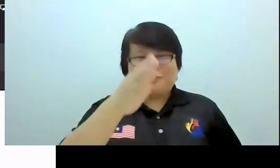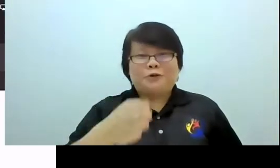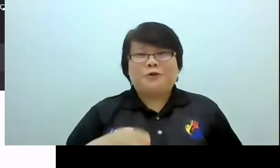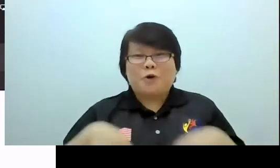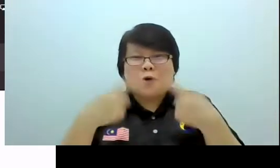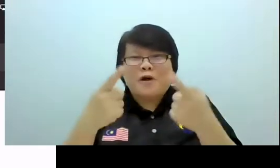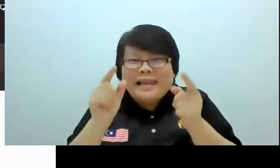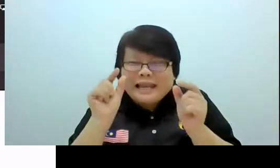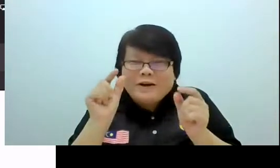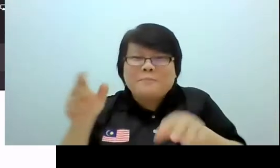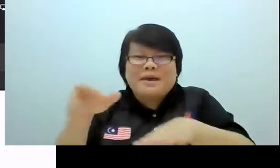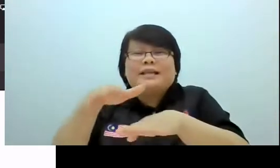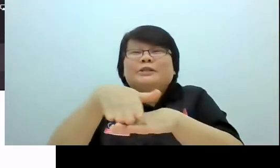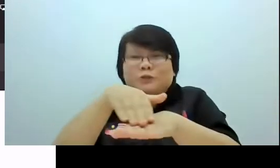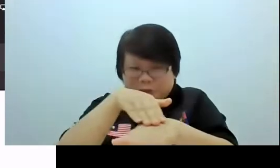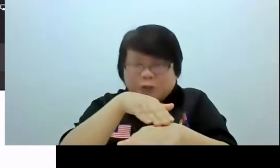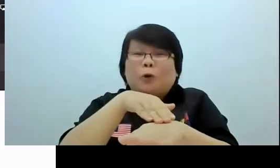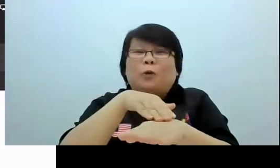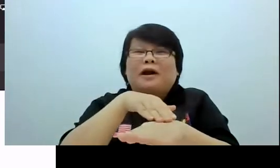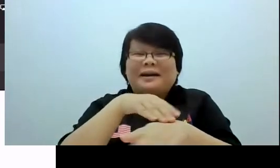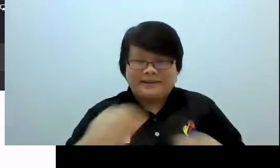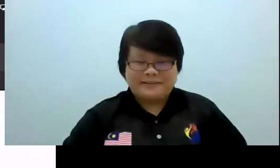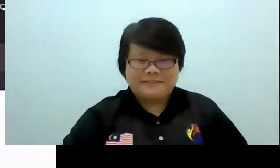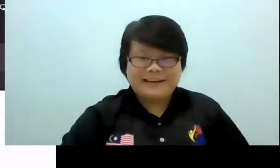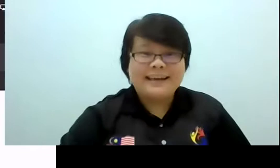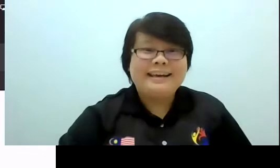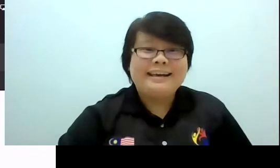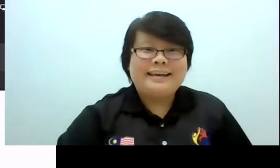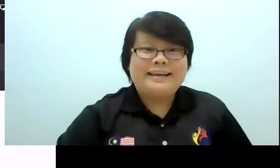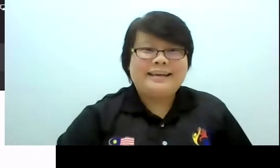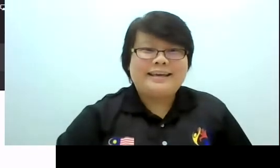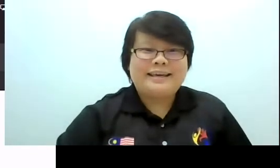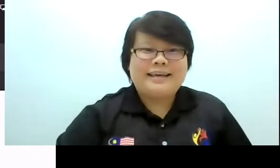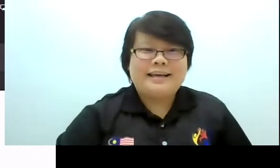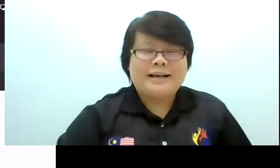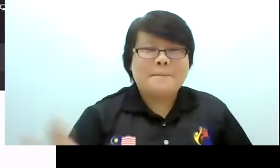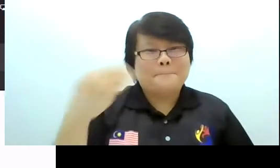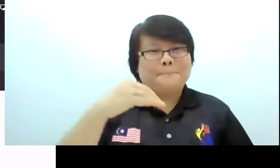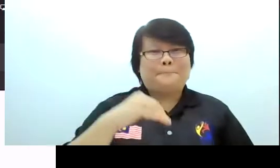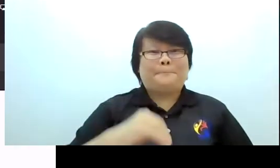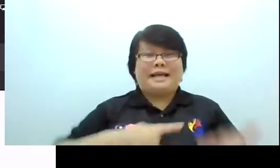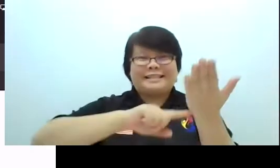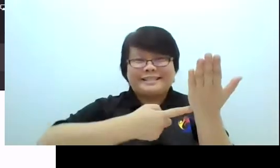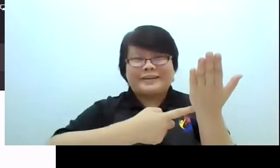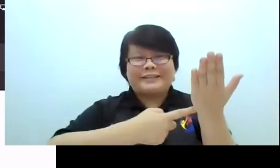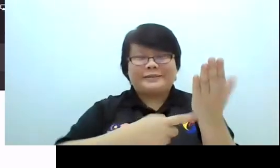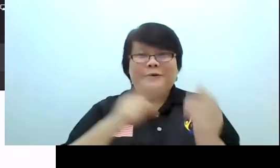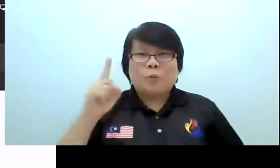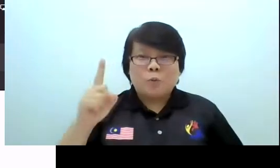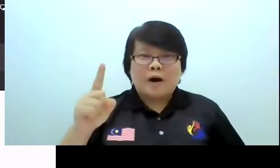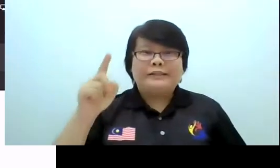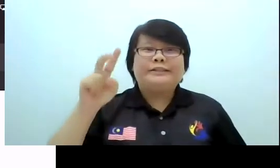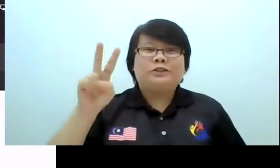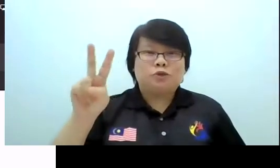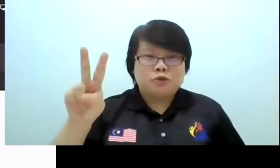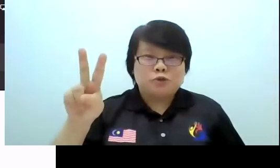I'll go a little bit slower. Okay? Okay, come, let's